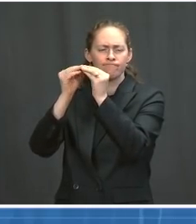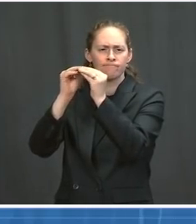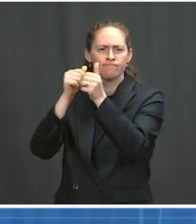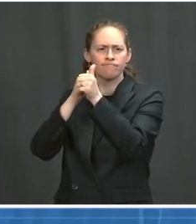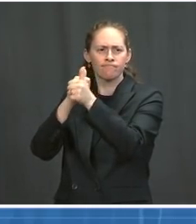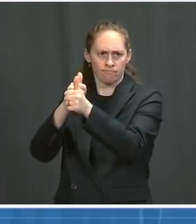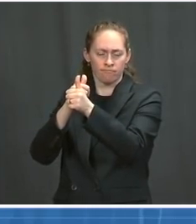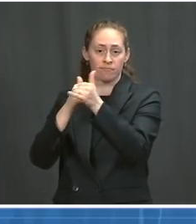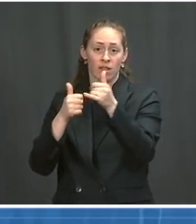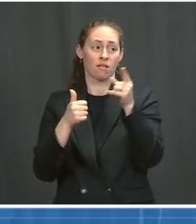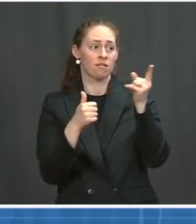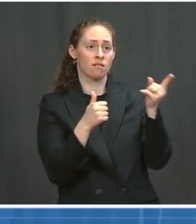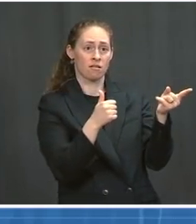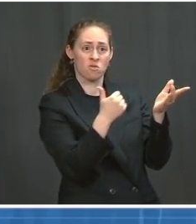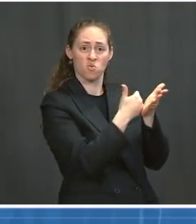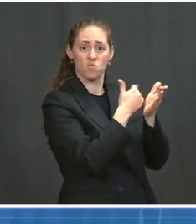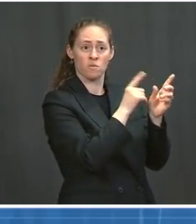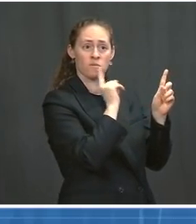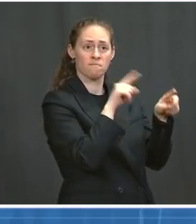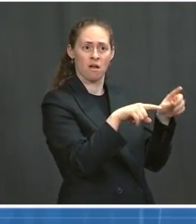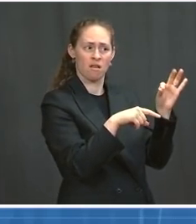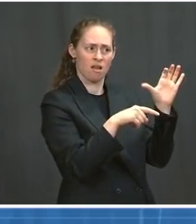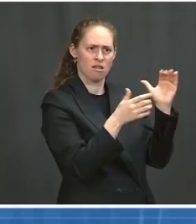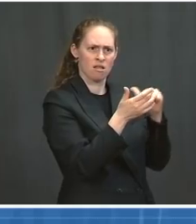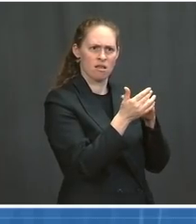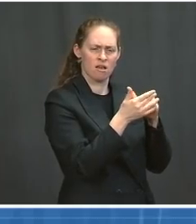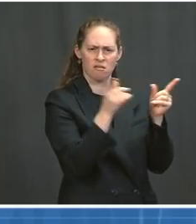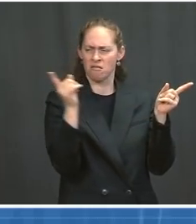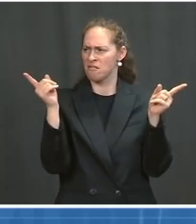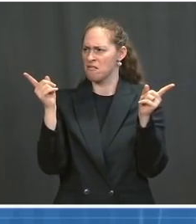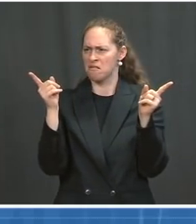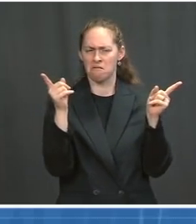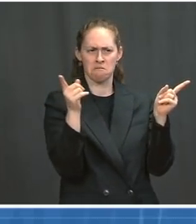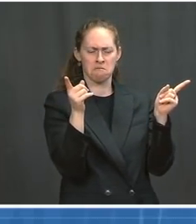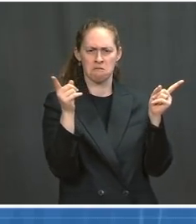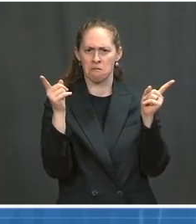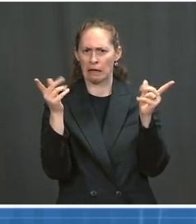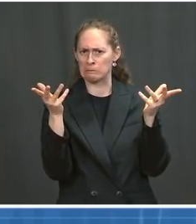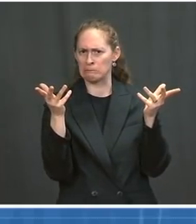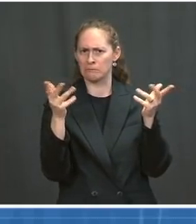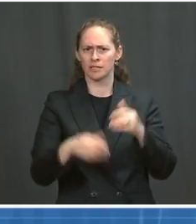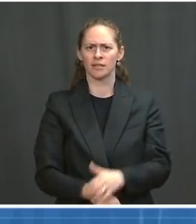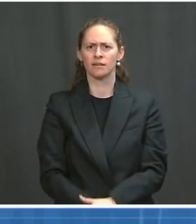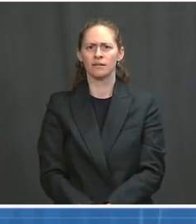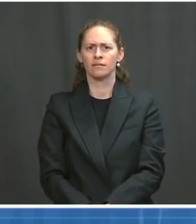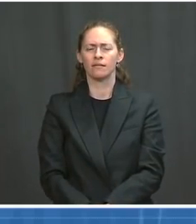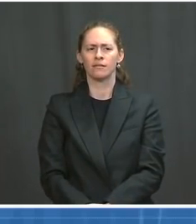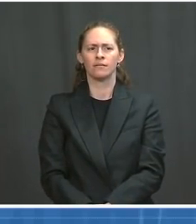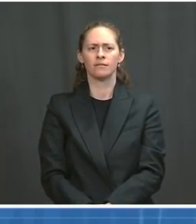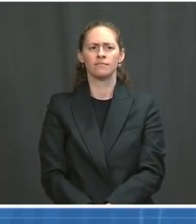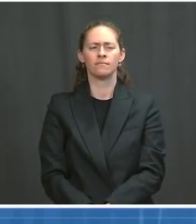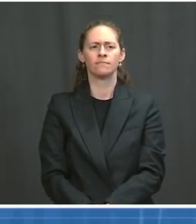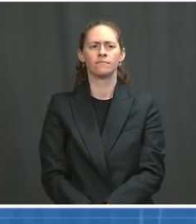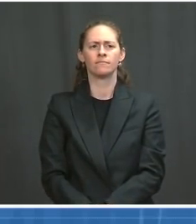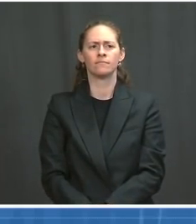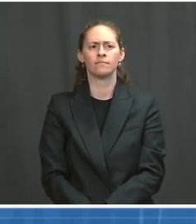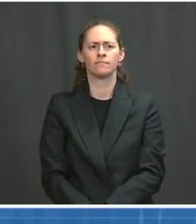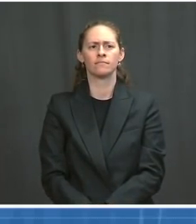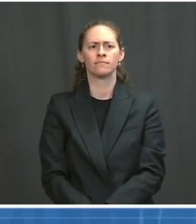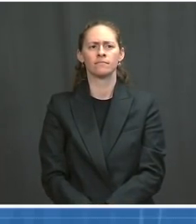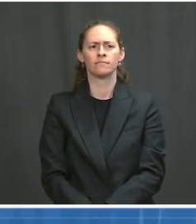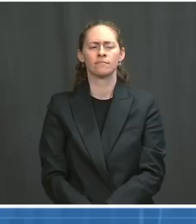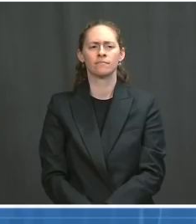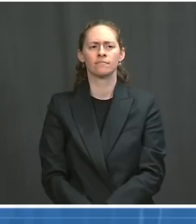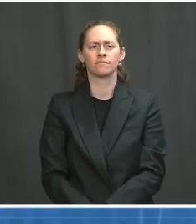deaths. Dr. Walensky? Yeah, thank you for that. So that's a study that just came out from the IHME where they're now adding their